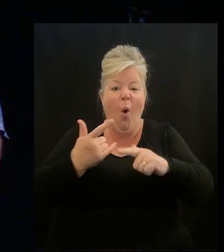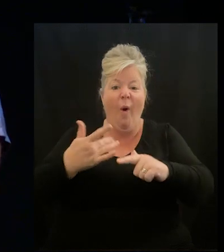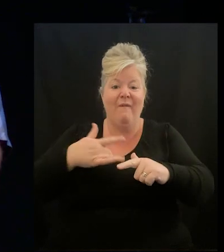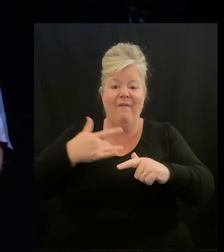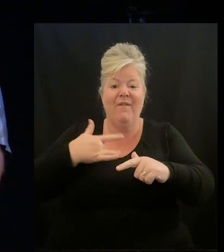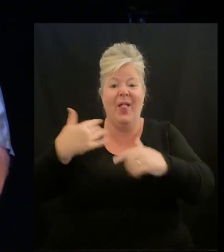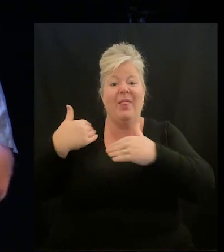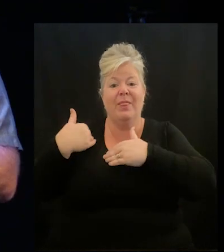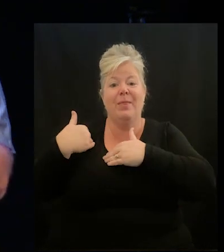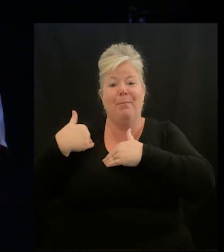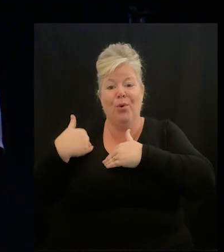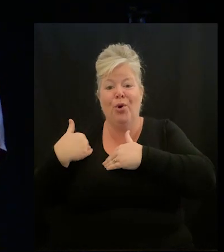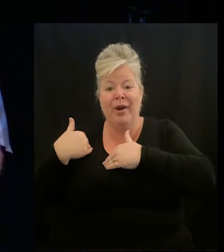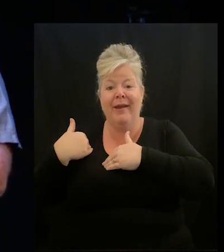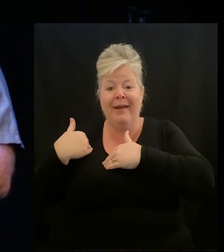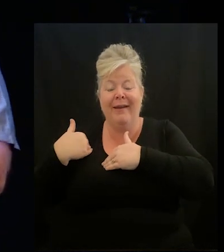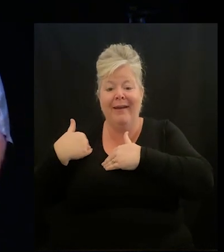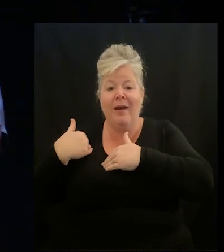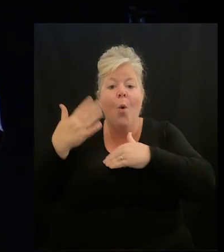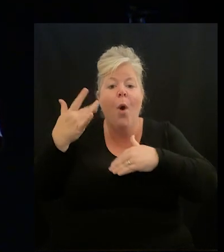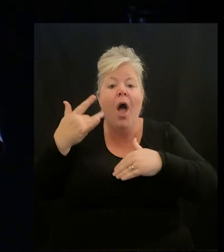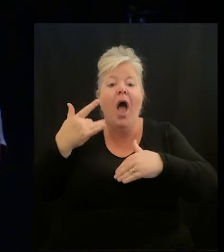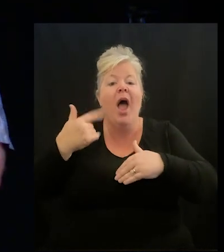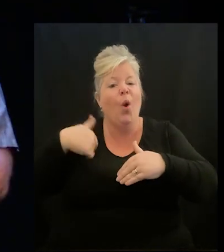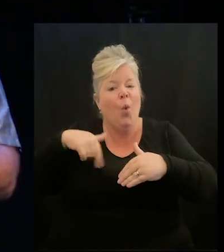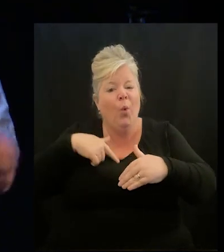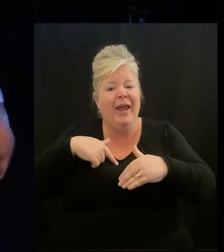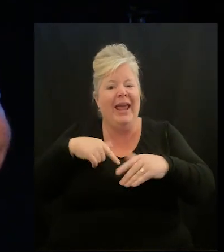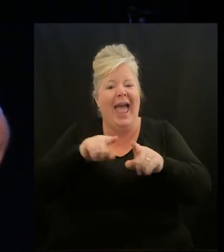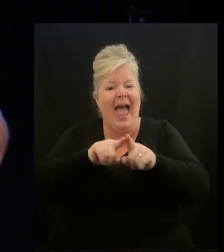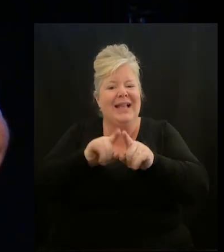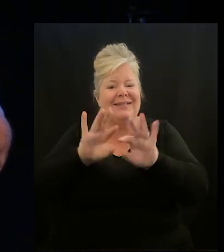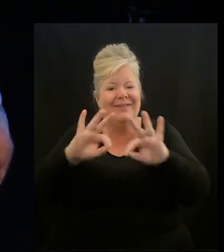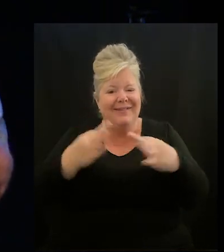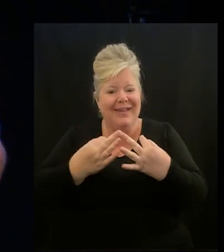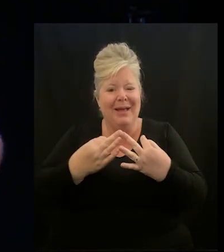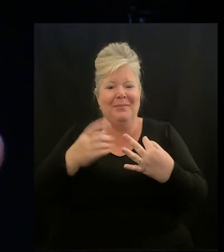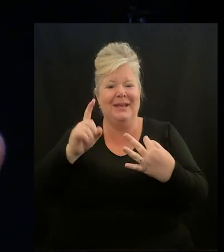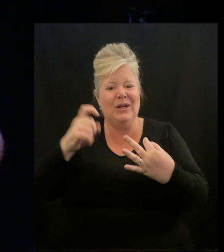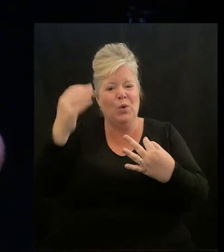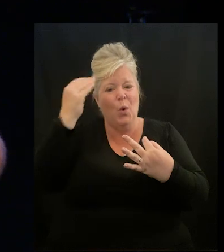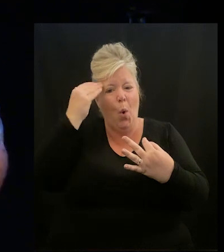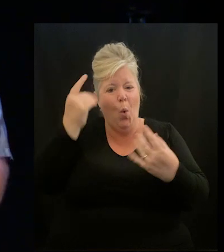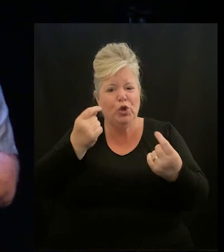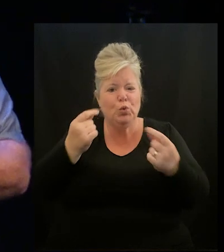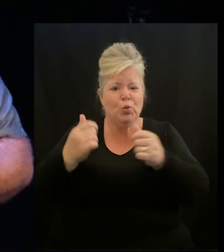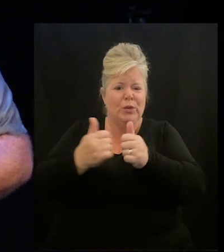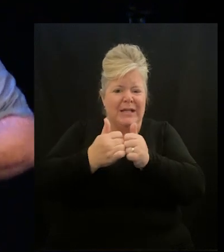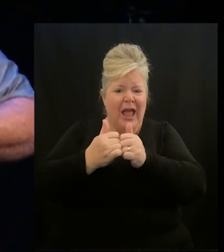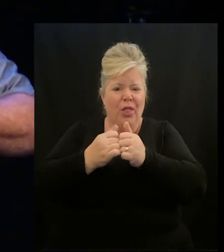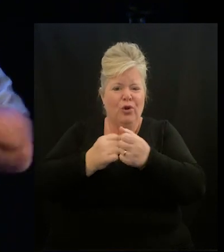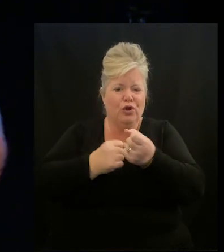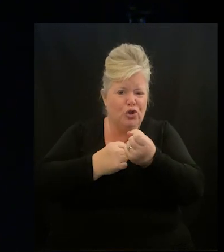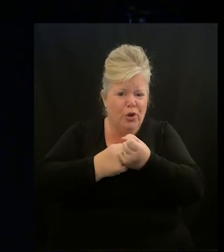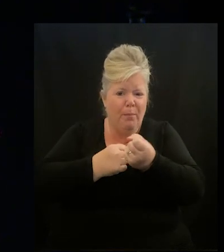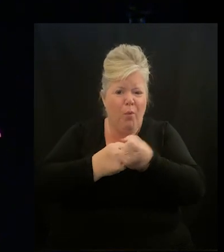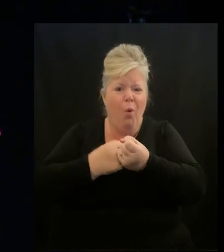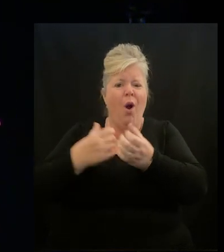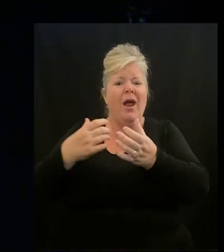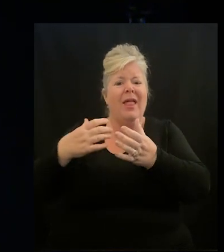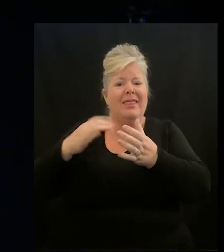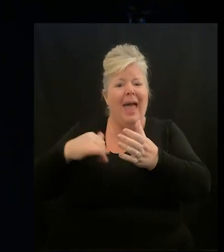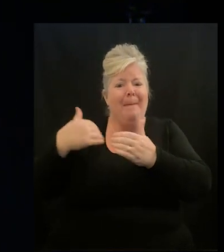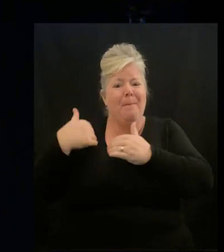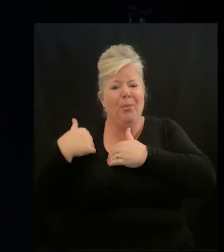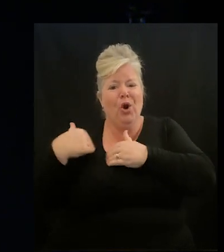and realizing what we need to do as a family to put ourselves out there in a spot where we can give God this